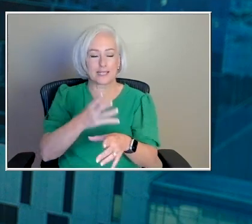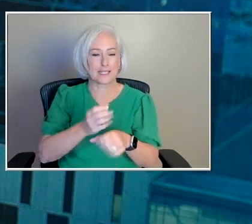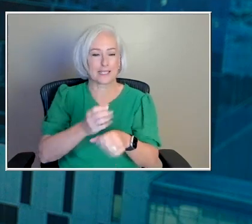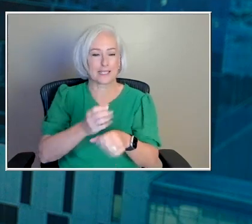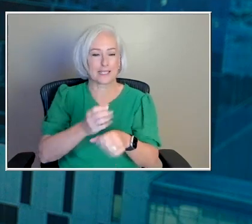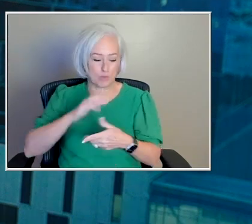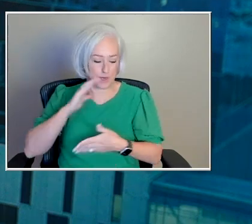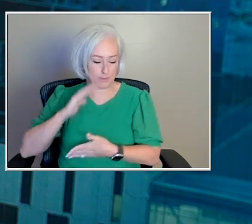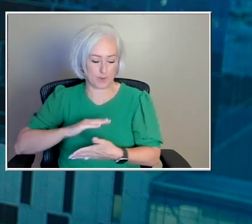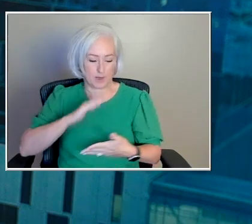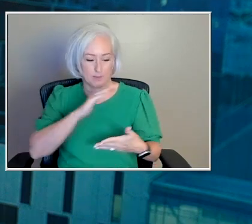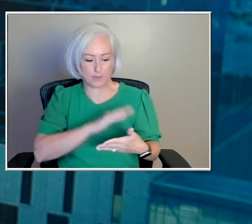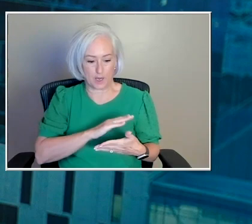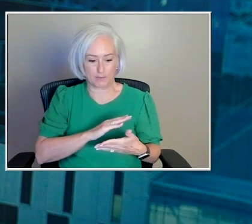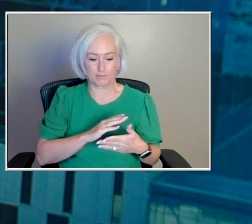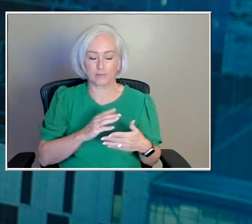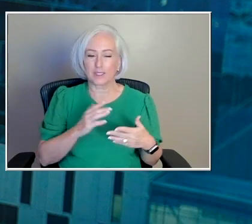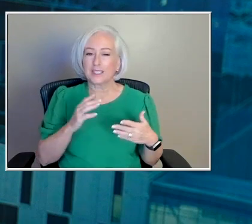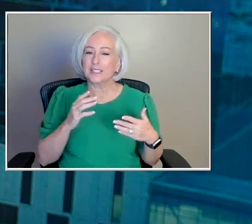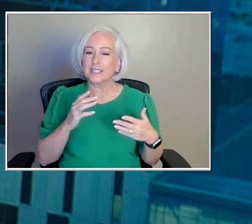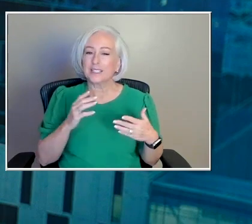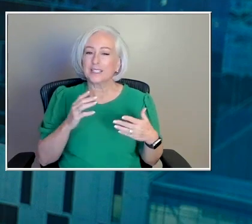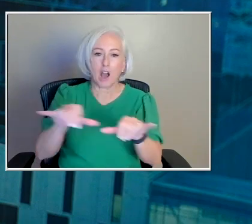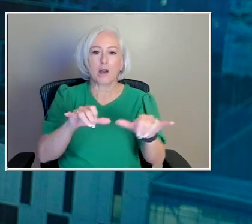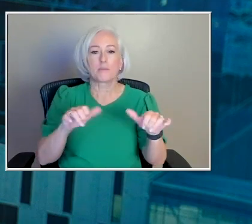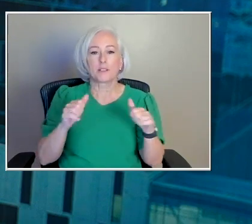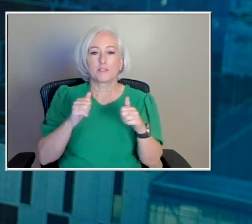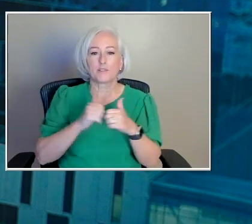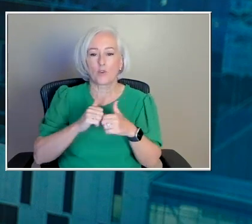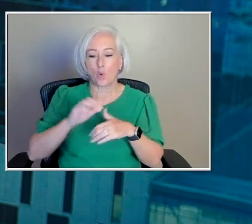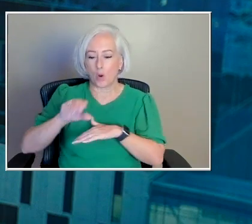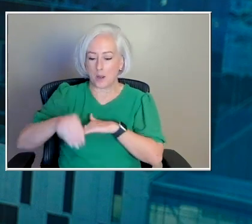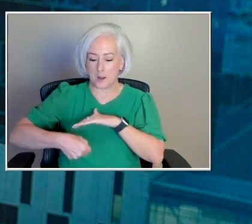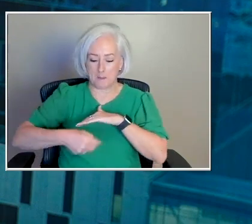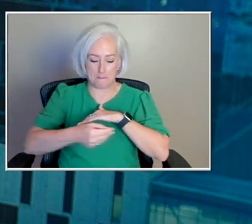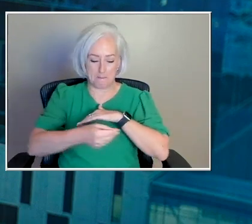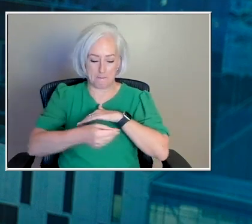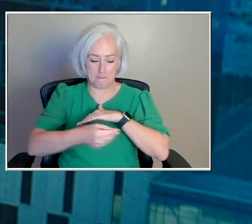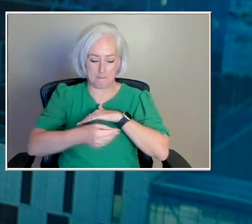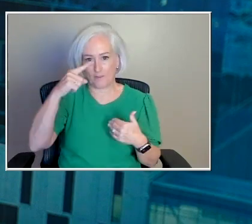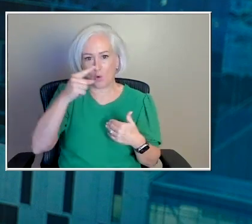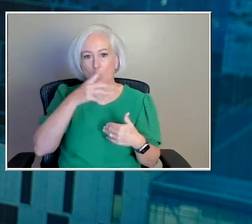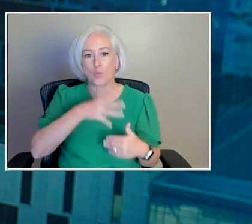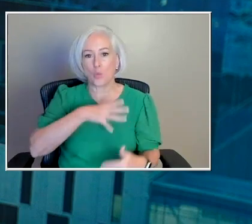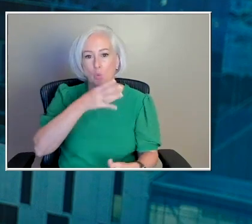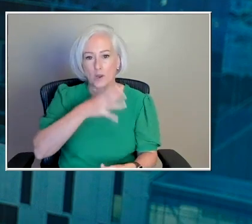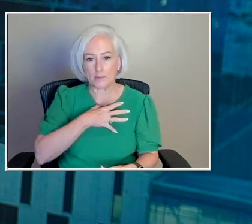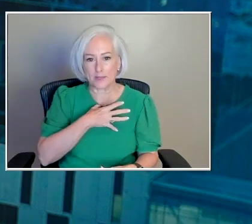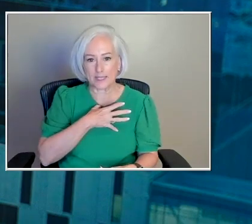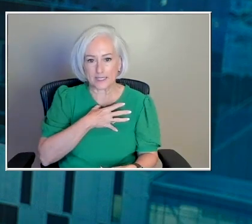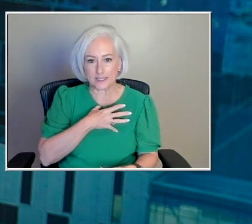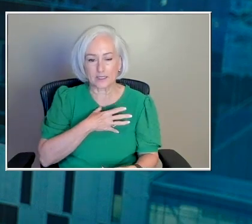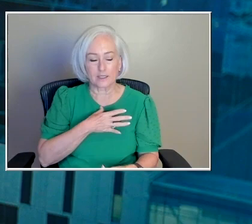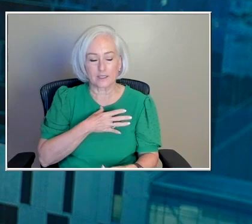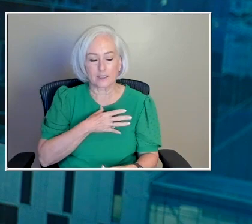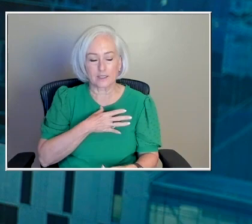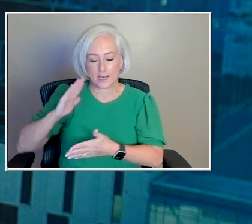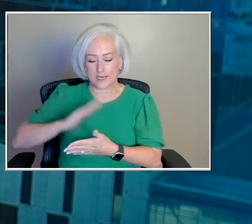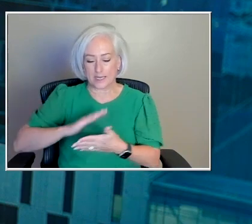Augmentation is very common with implants for women today, and across the board, great imaging centers have specific